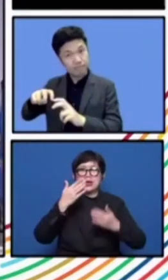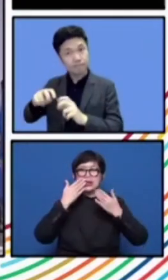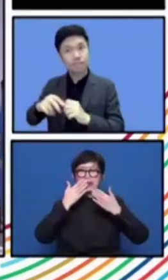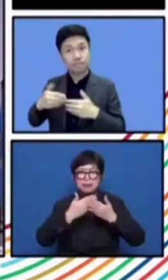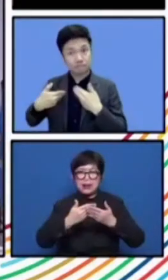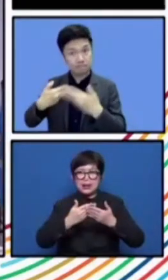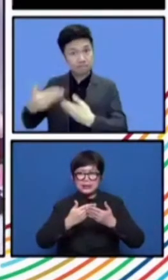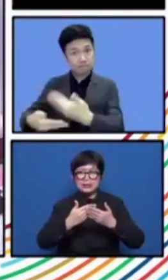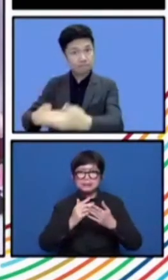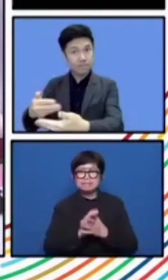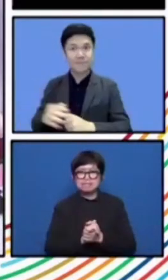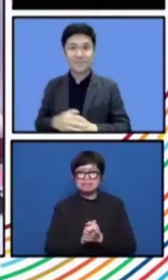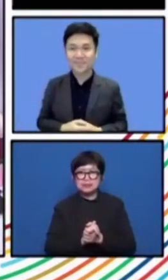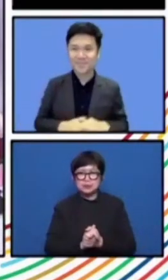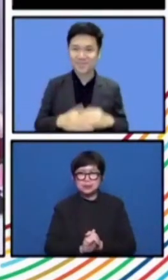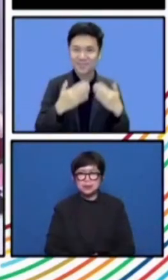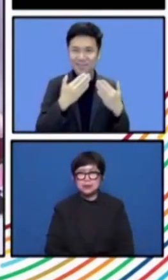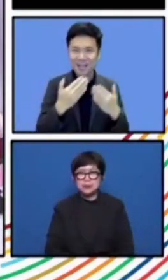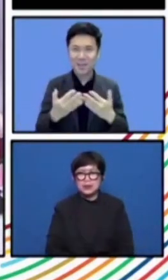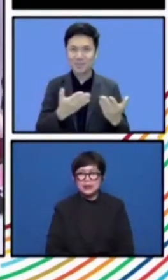so very much